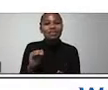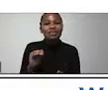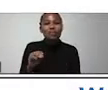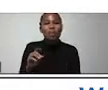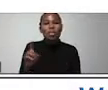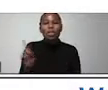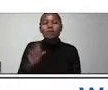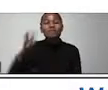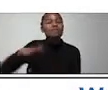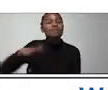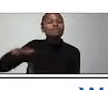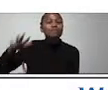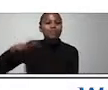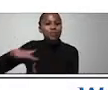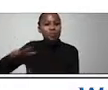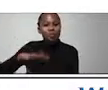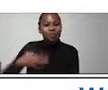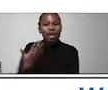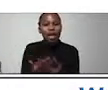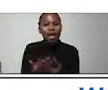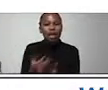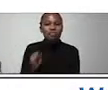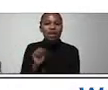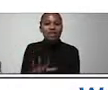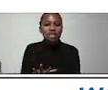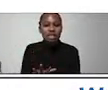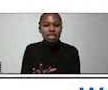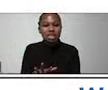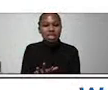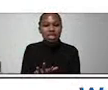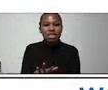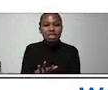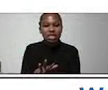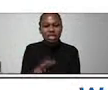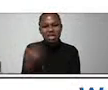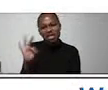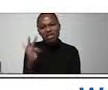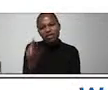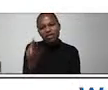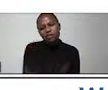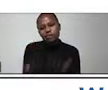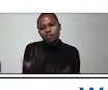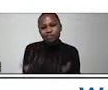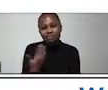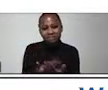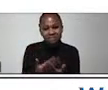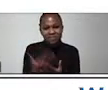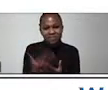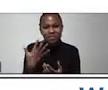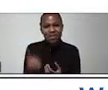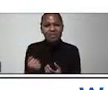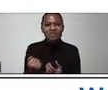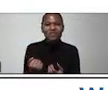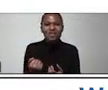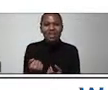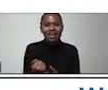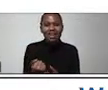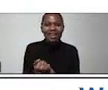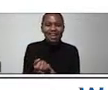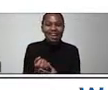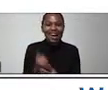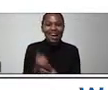area, you know, that will be affected, you know, if, you know, the we actually get actually out of